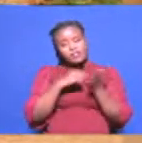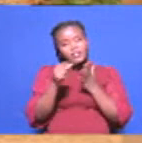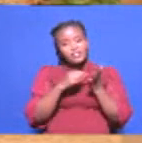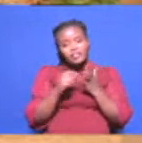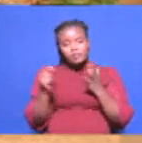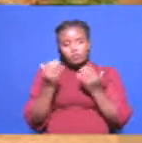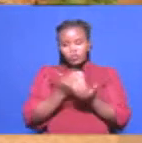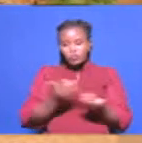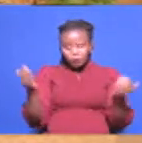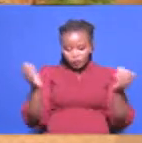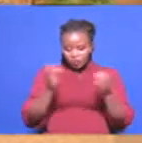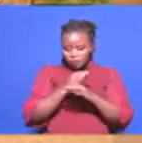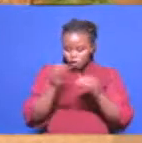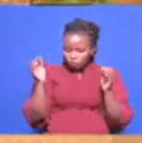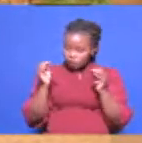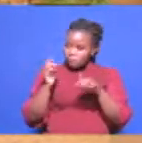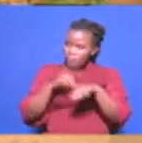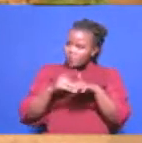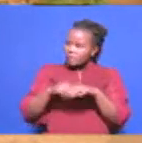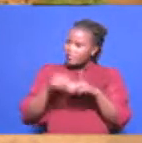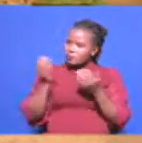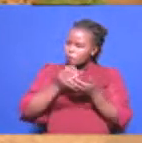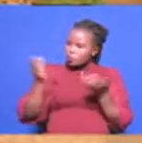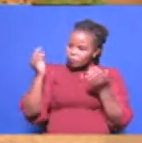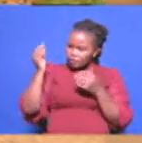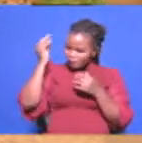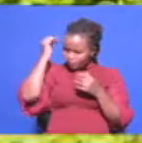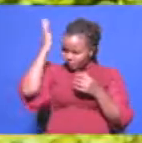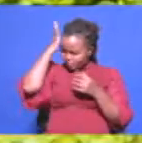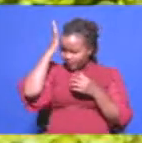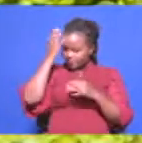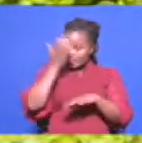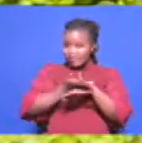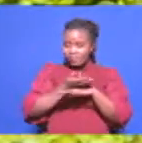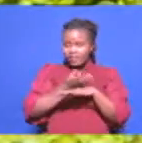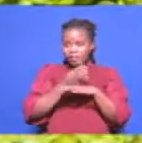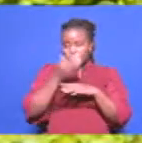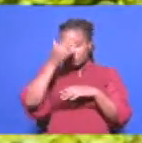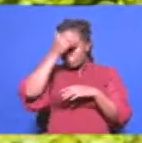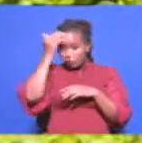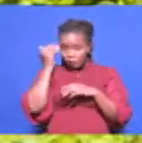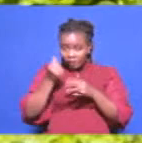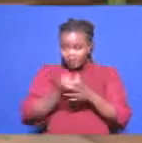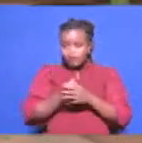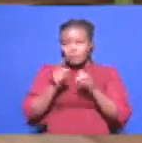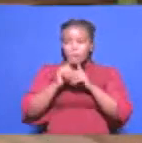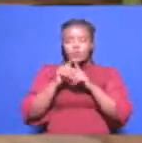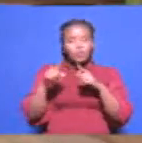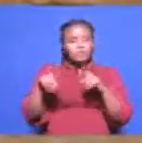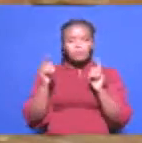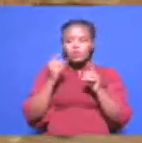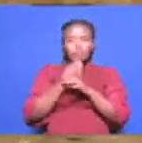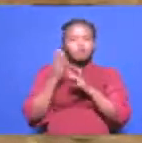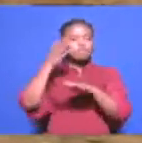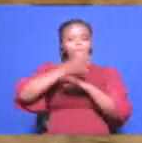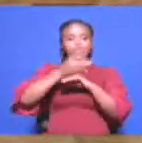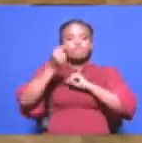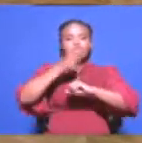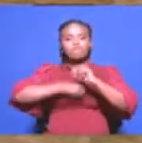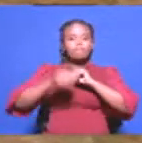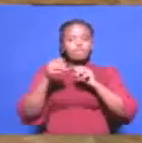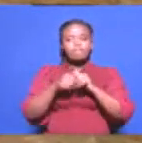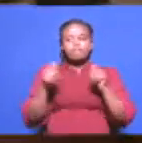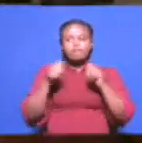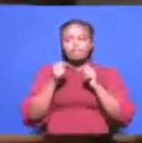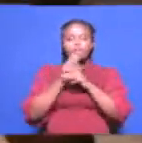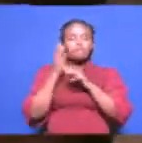cram it. And once kids cram things, it's very hard for them to let go. To be honest, they superseded our expectations. 150K! Wow, wow,